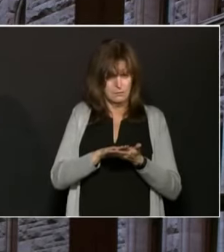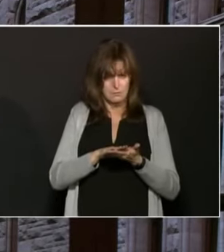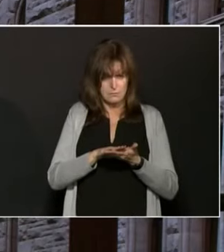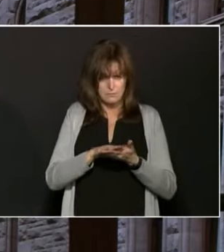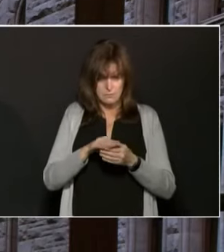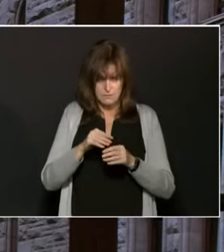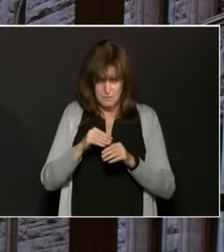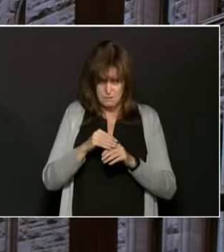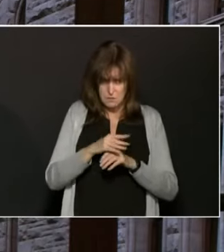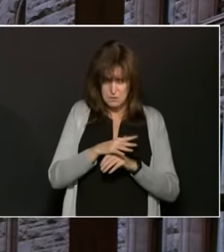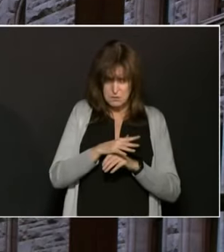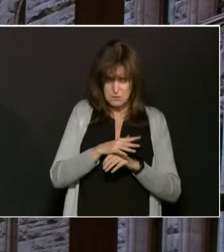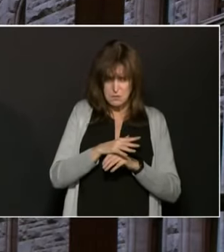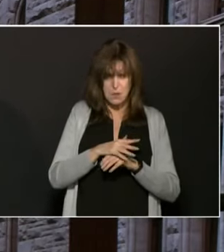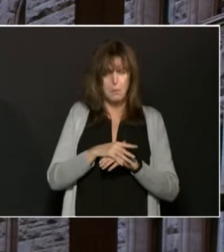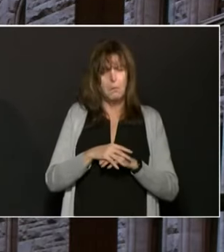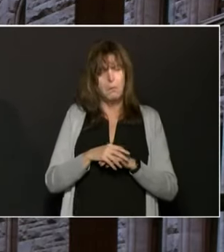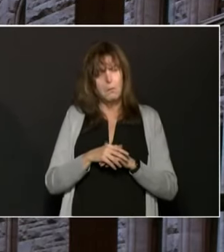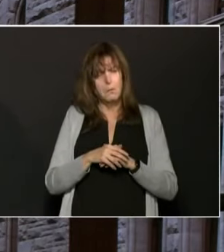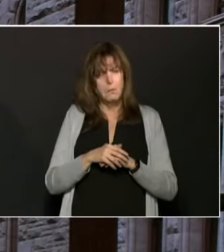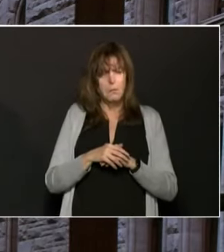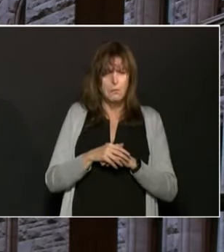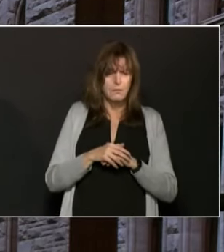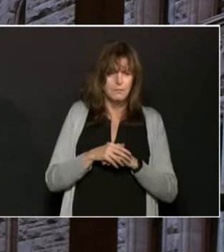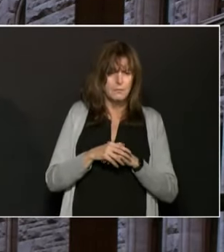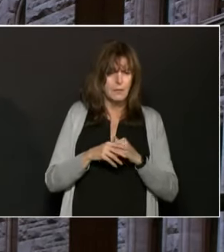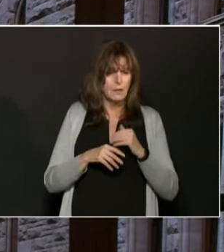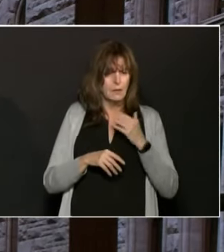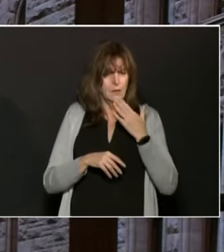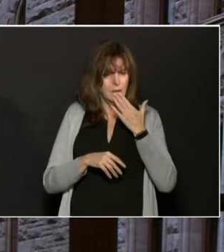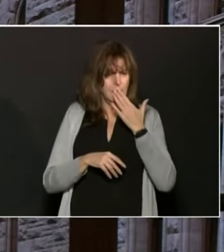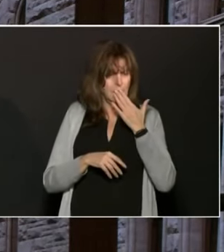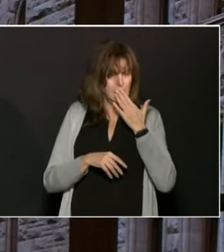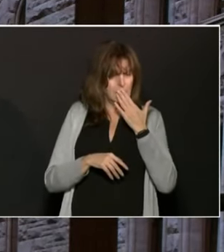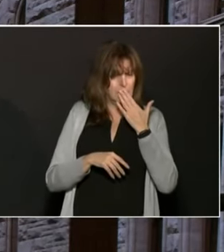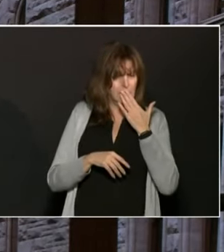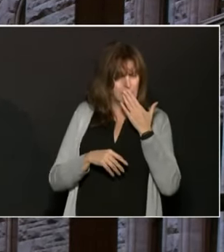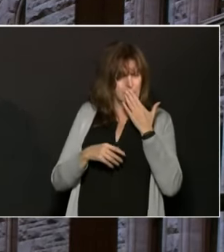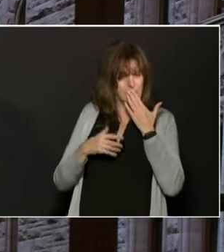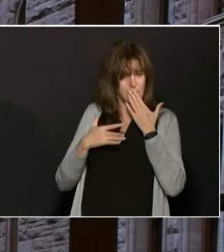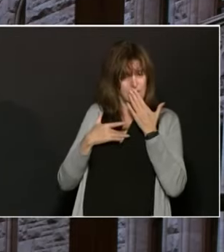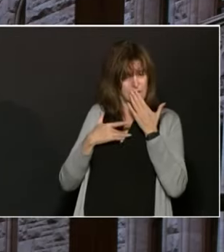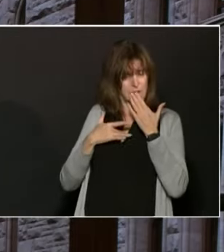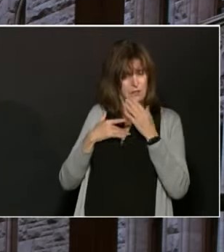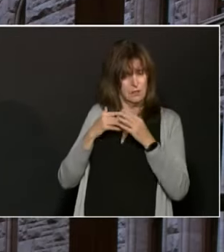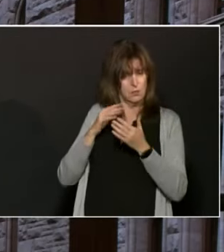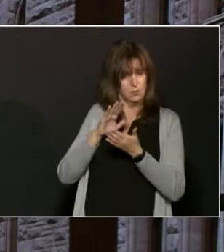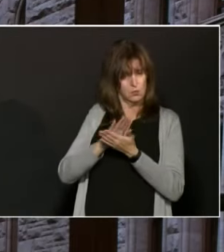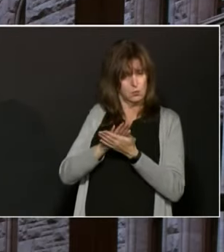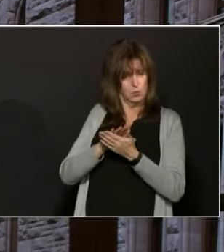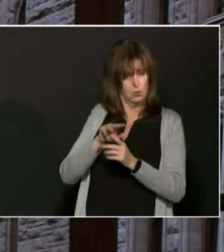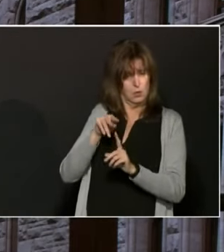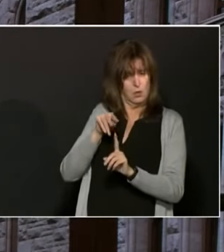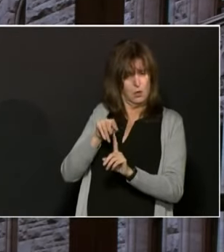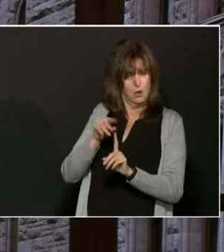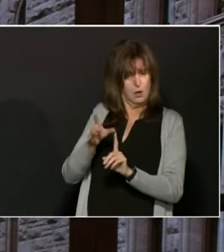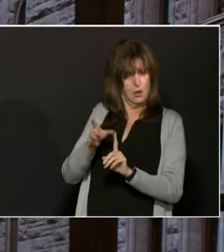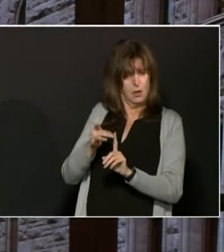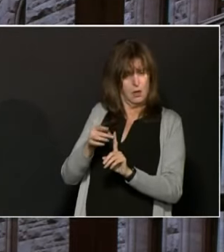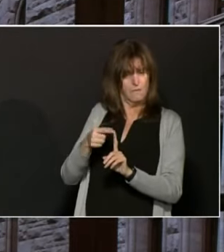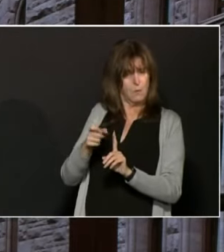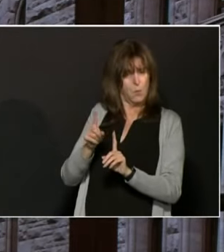like the barometer measuring the level of community spread. So they're coming in, and we're fending that off at the doors, if you